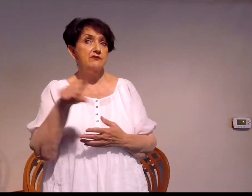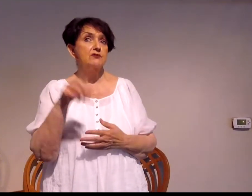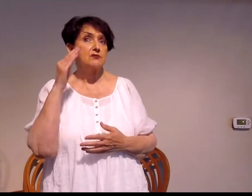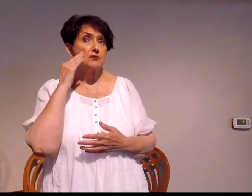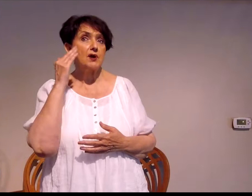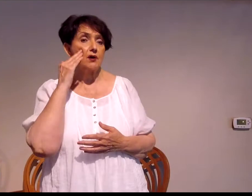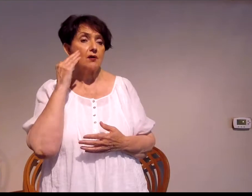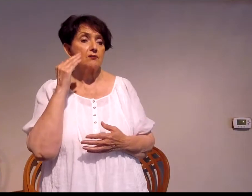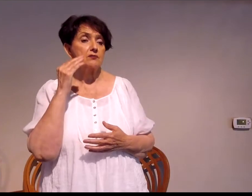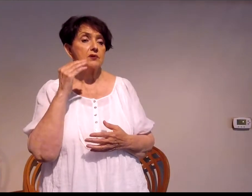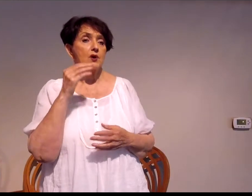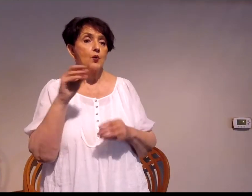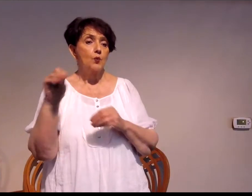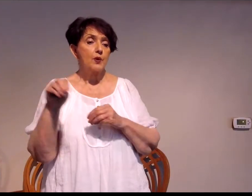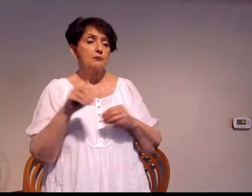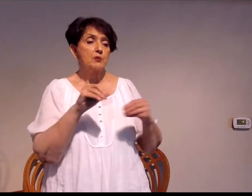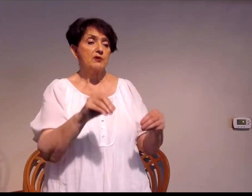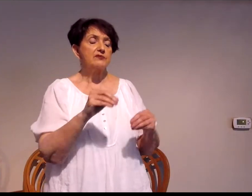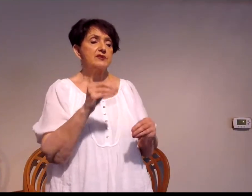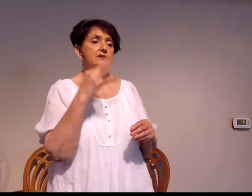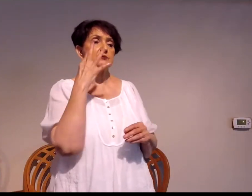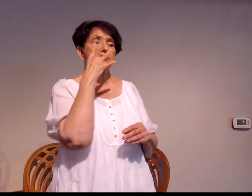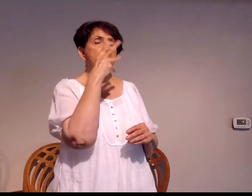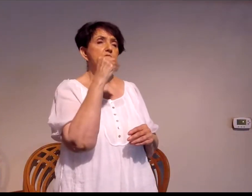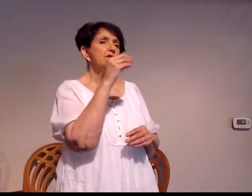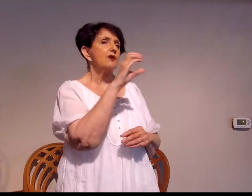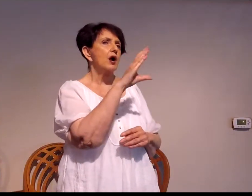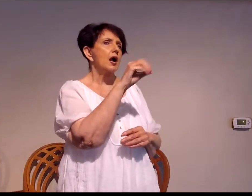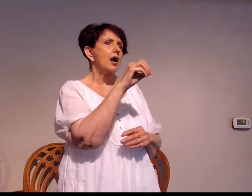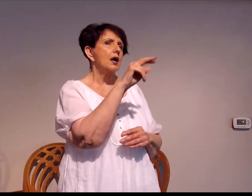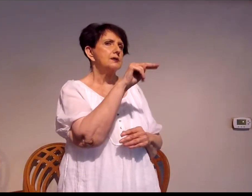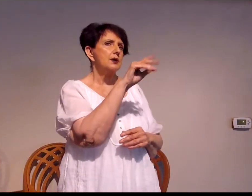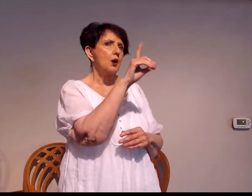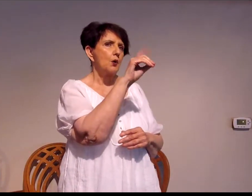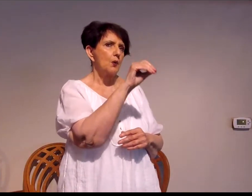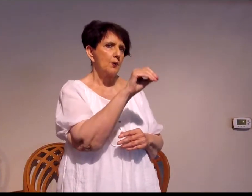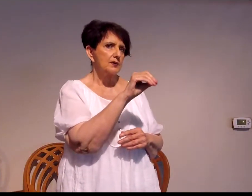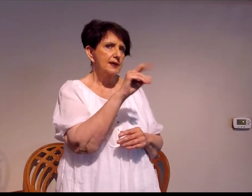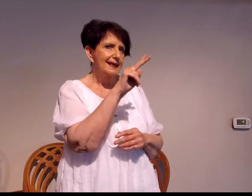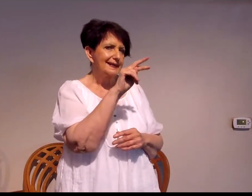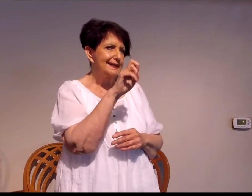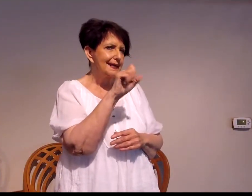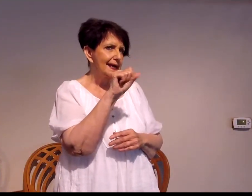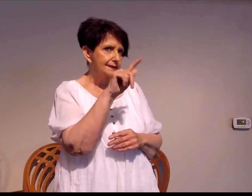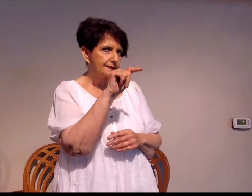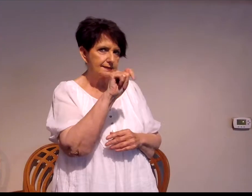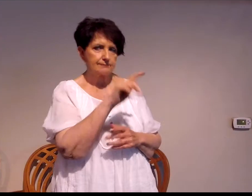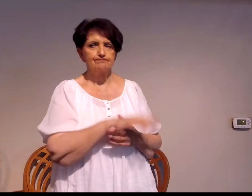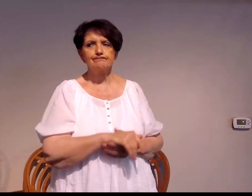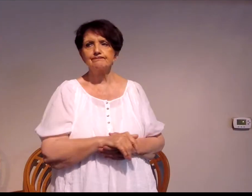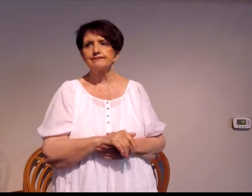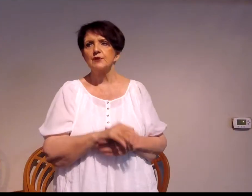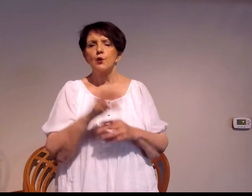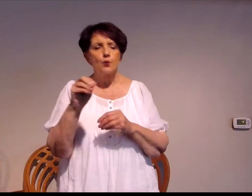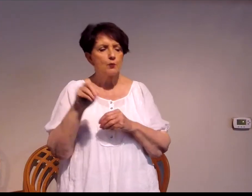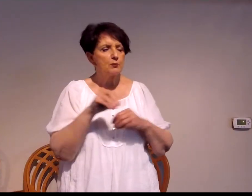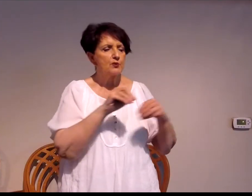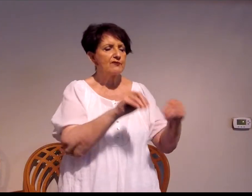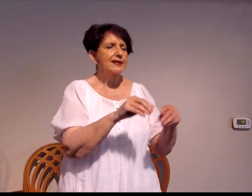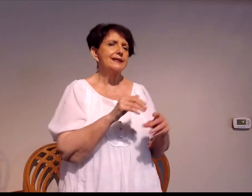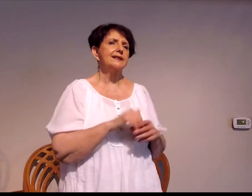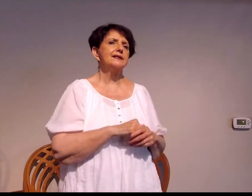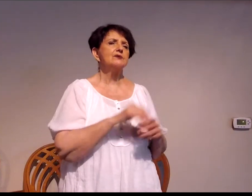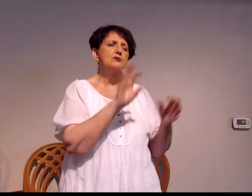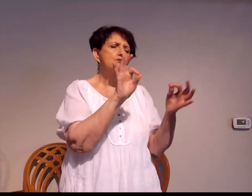we downsized and moved into this lovely little condo, this nest, we call it. And we love the nest. And as we were moving into it, it was just